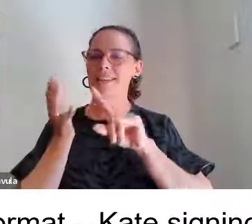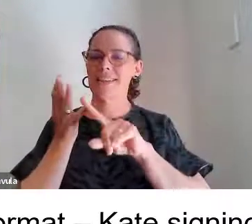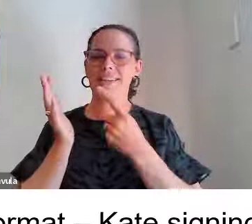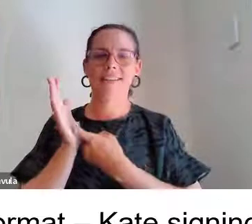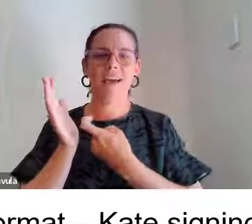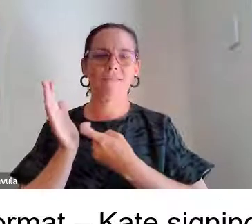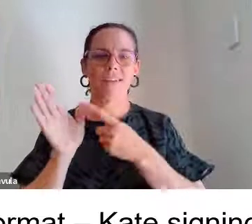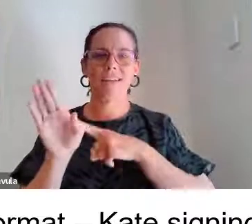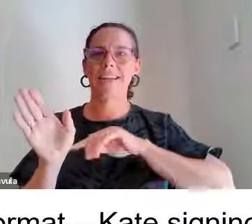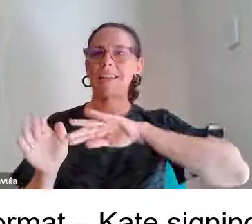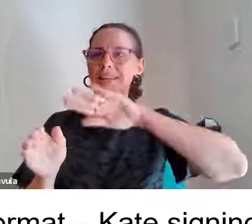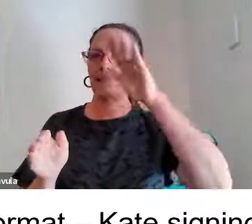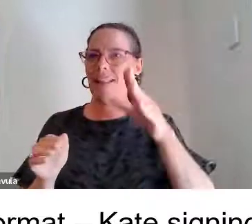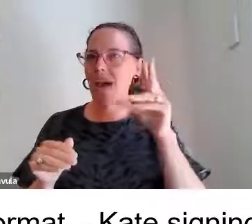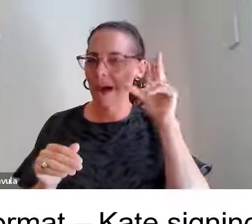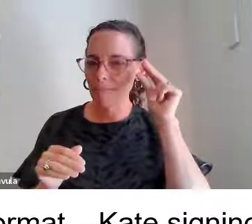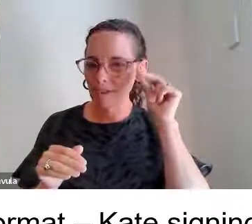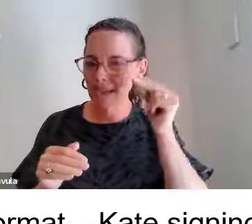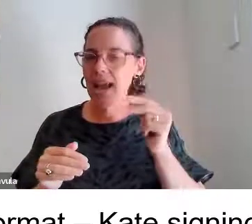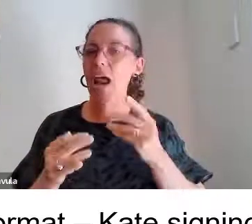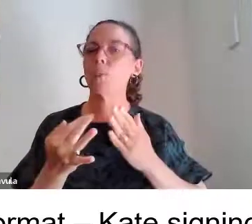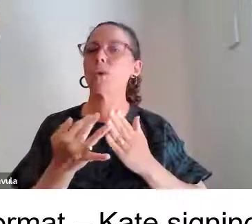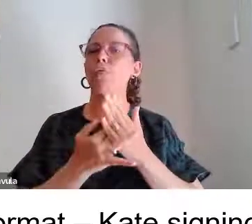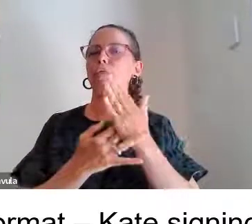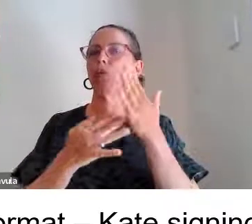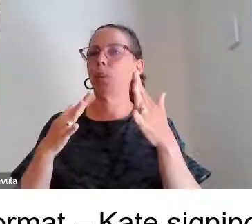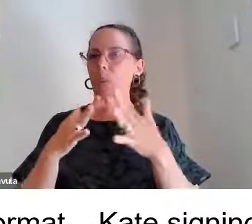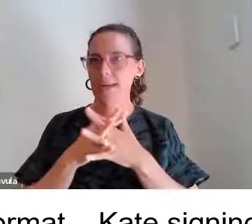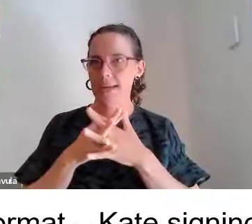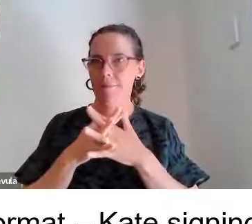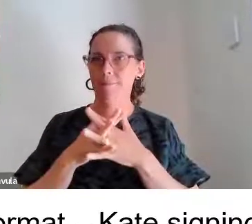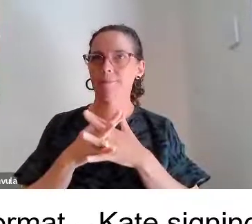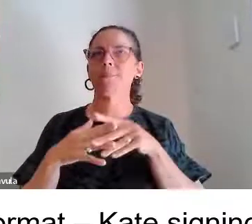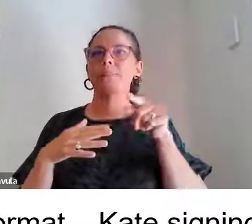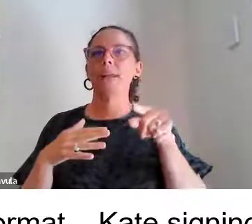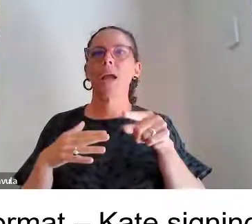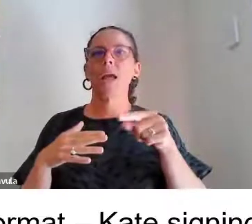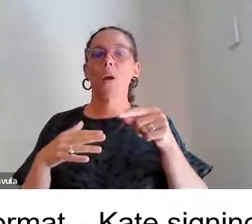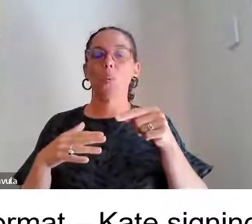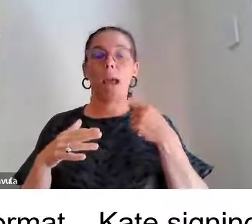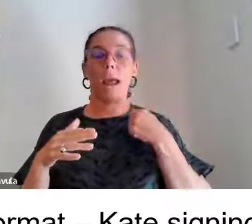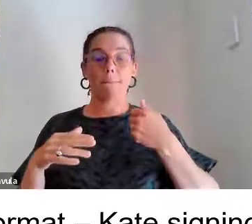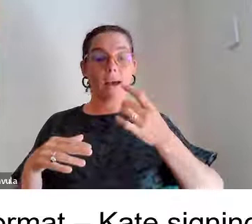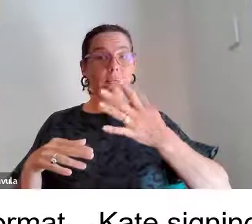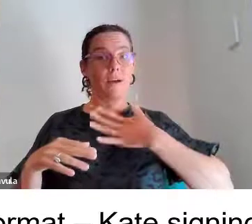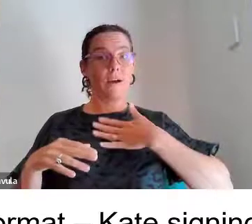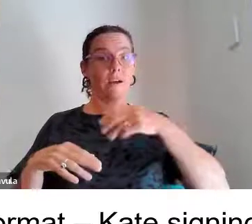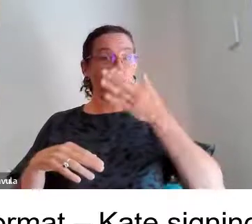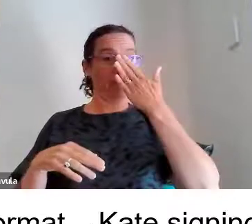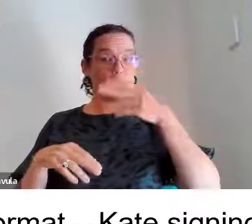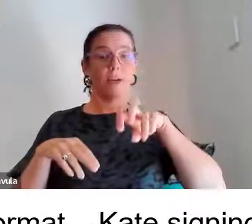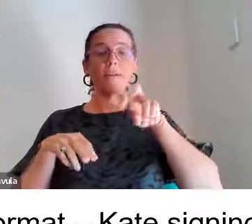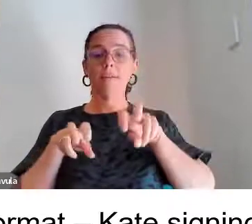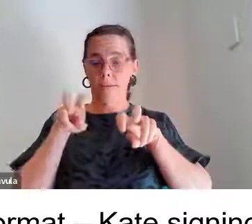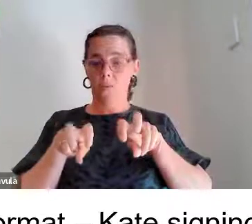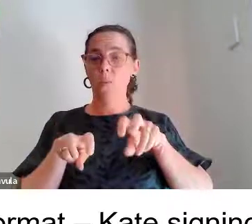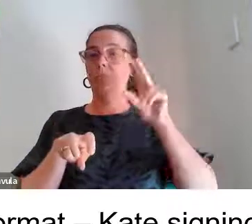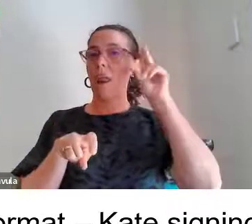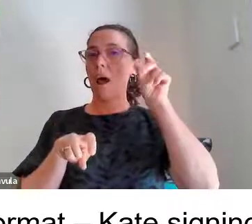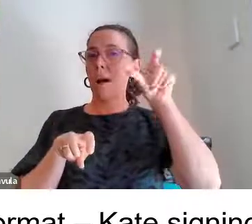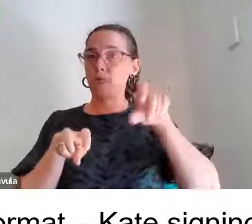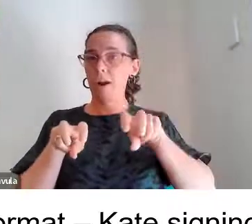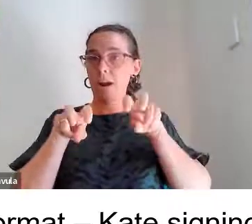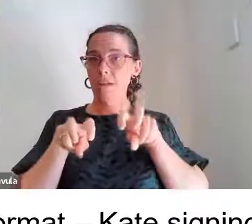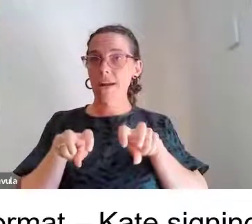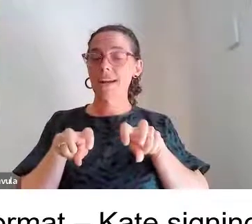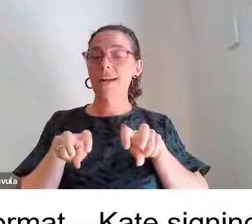issue. So the next time we tried at Surrey Hills in the library there, and that was a weekday. So there was myself sitting